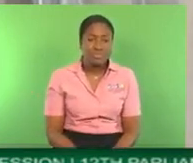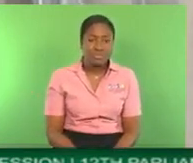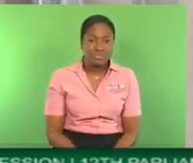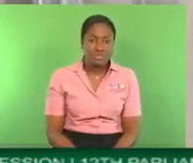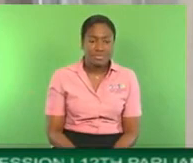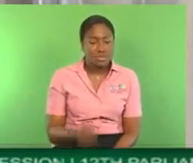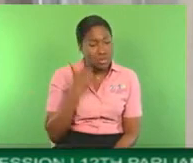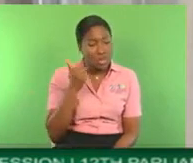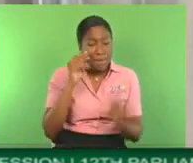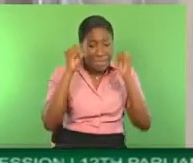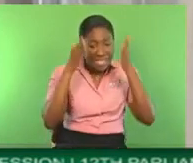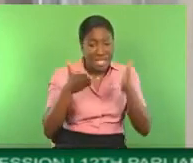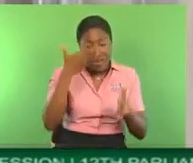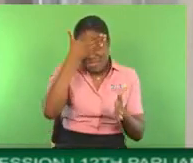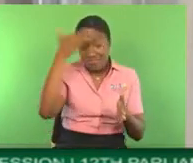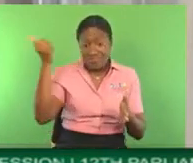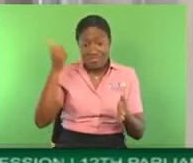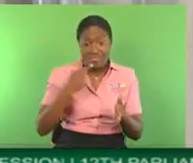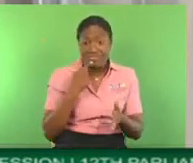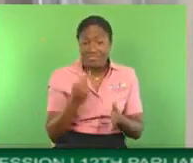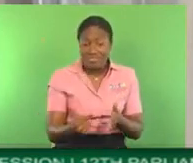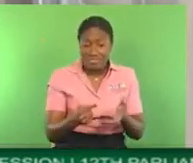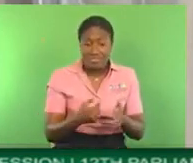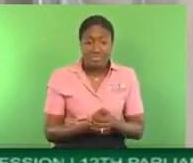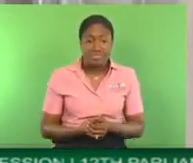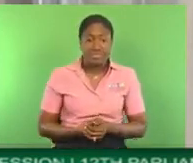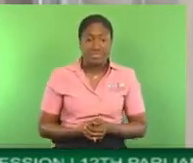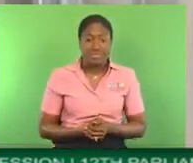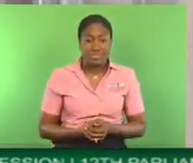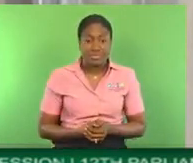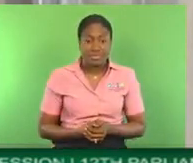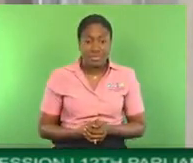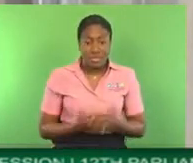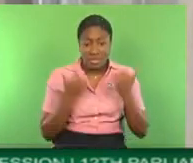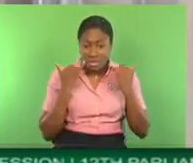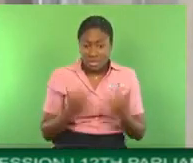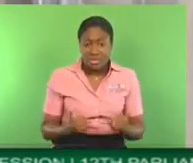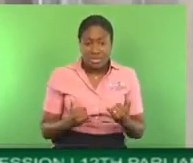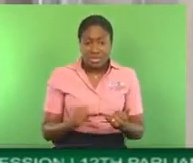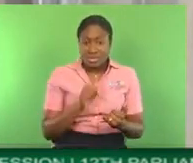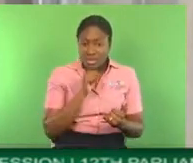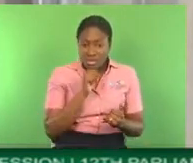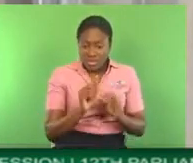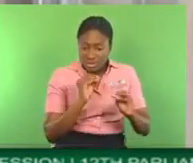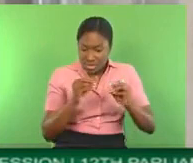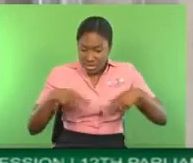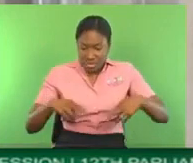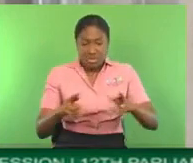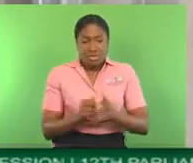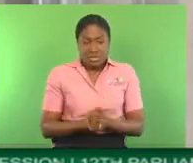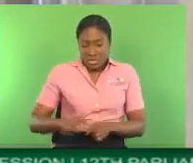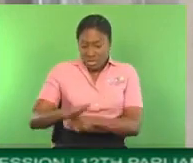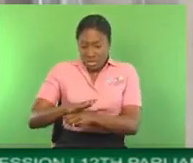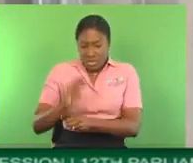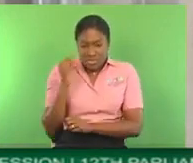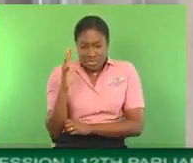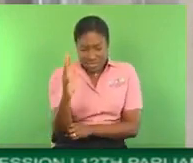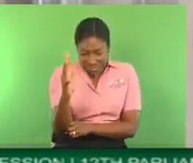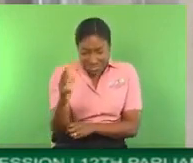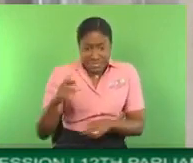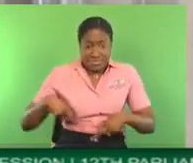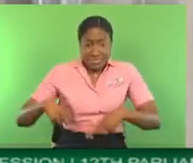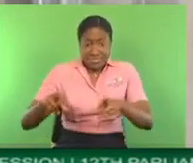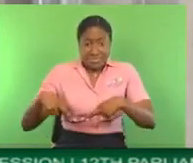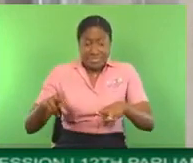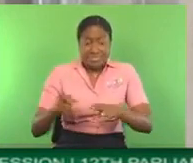the minister has forgotten to mention that it has not been the current state of our nation's road, In the constituency of Cumuto, Manzanilla, roads